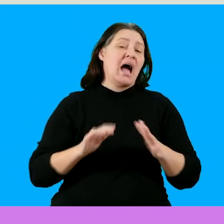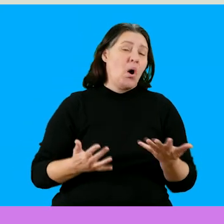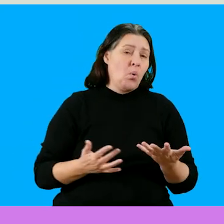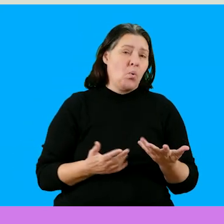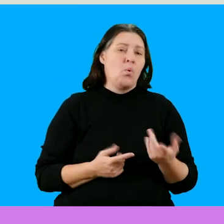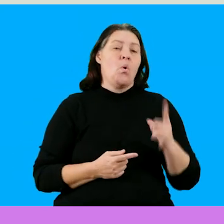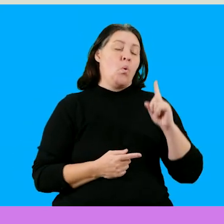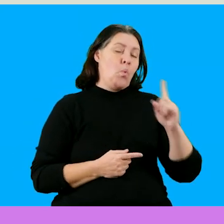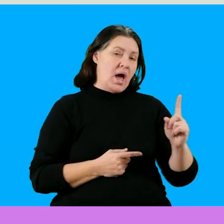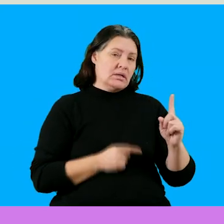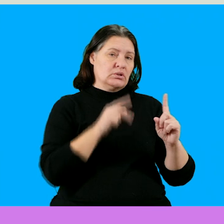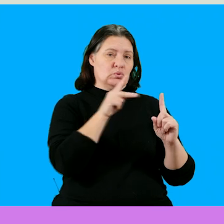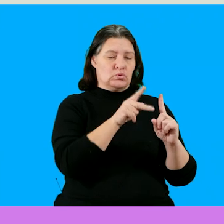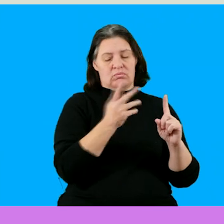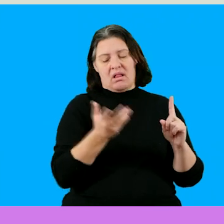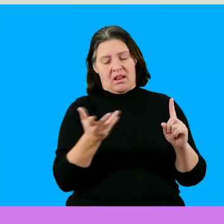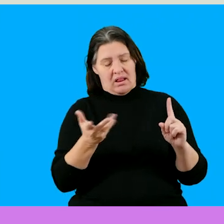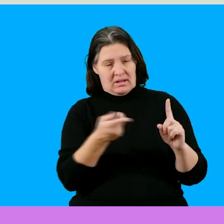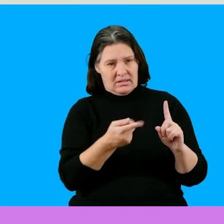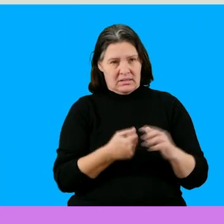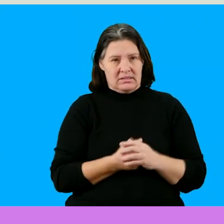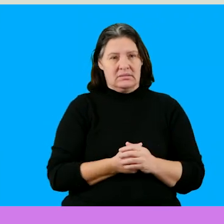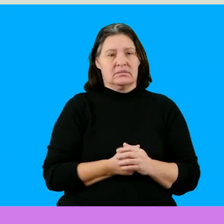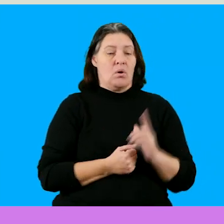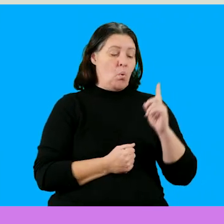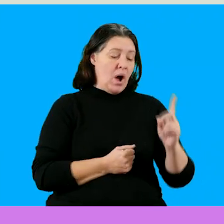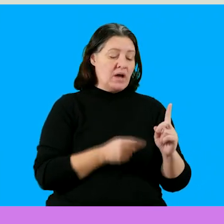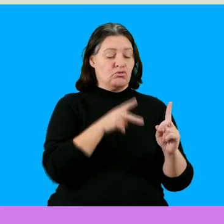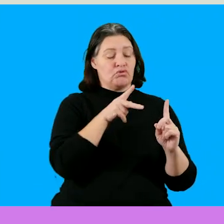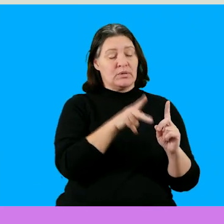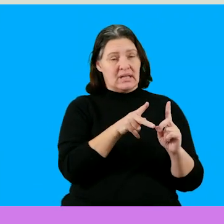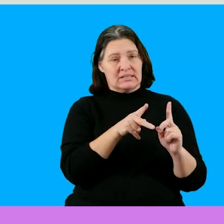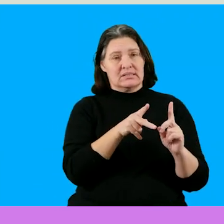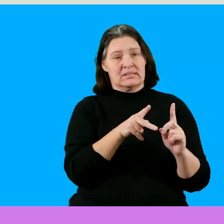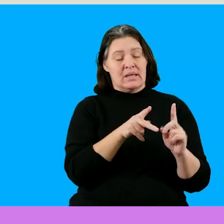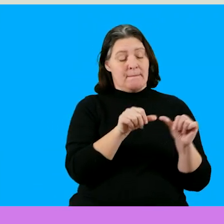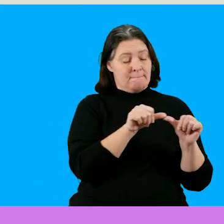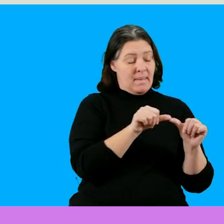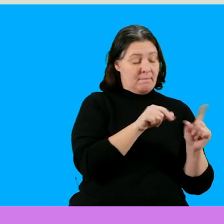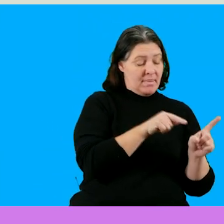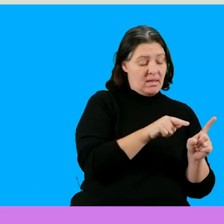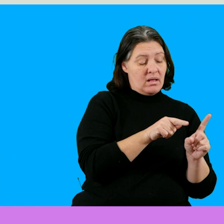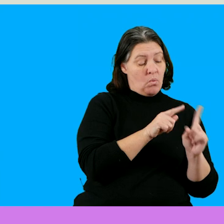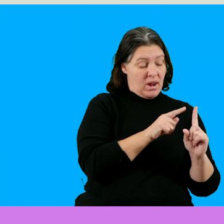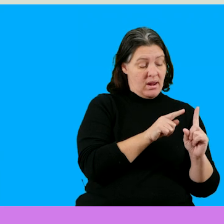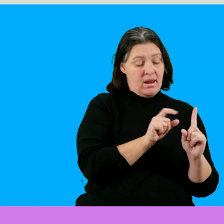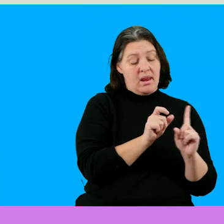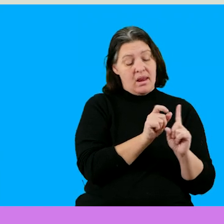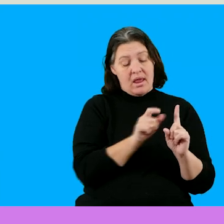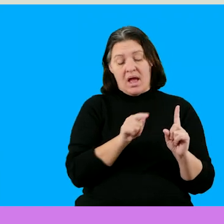form 1 is to something else, right? In this case, the 1 represents measurement on the map, and then we have